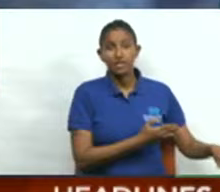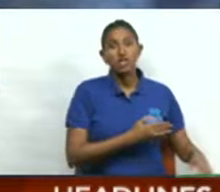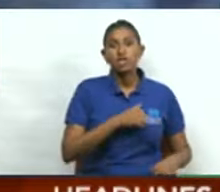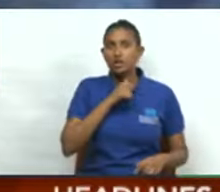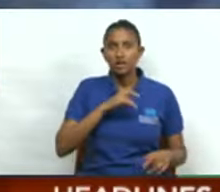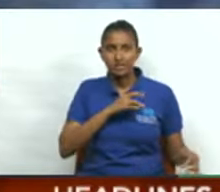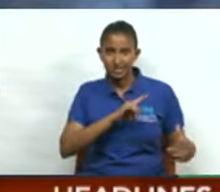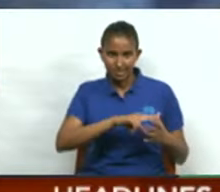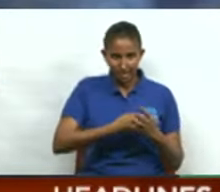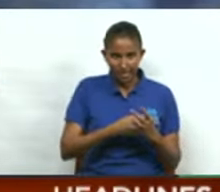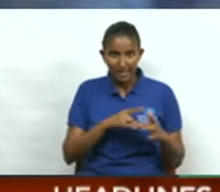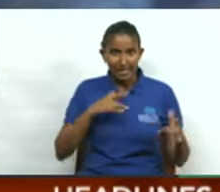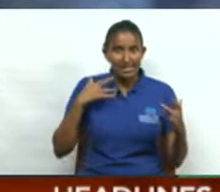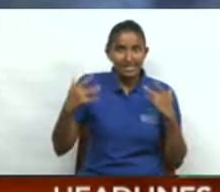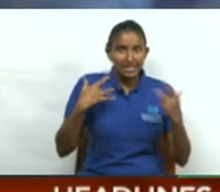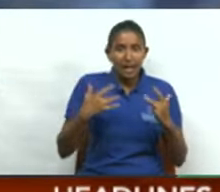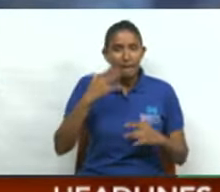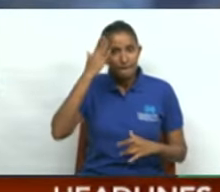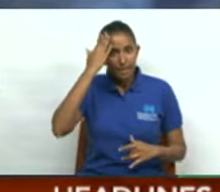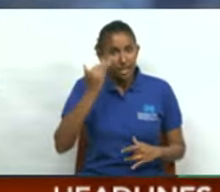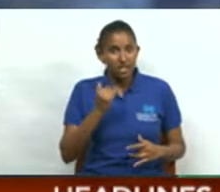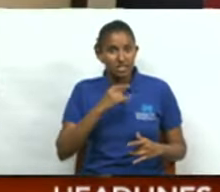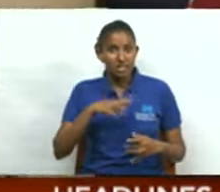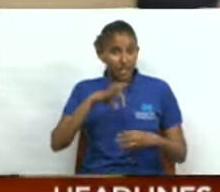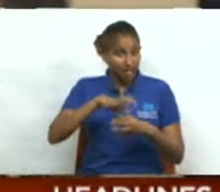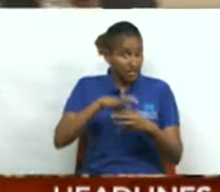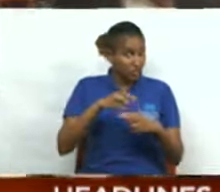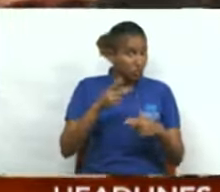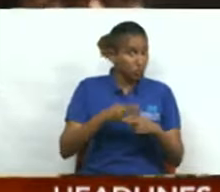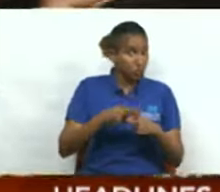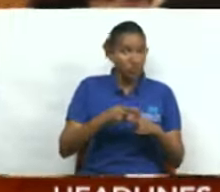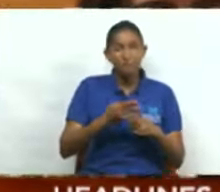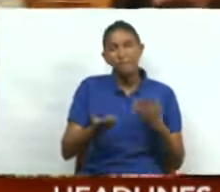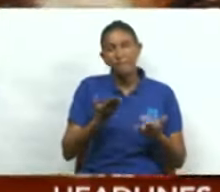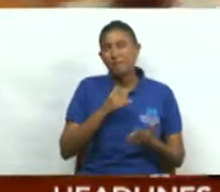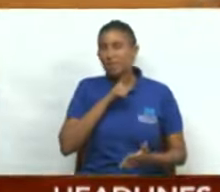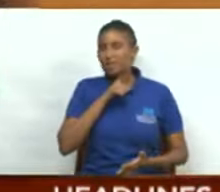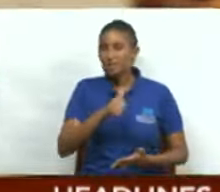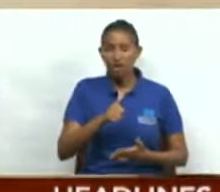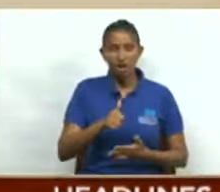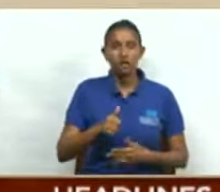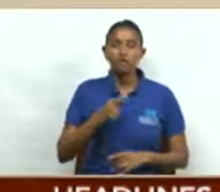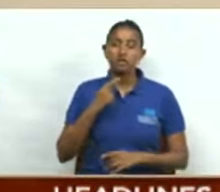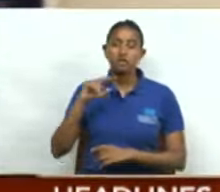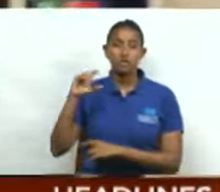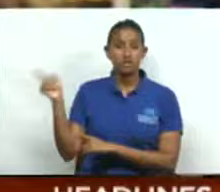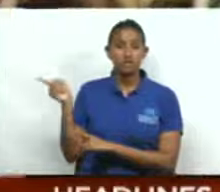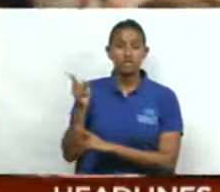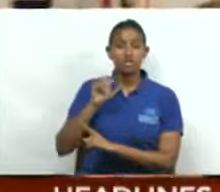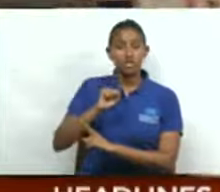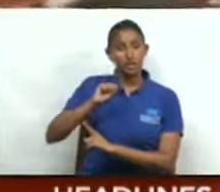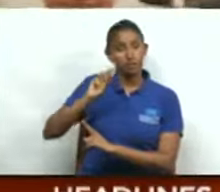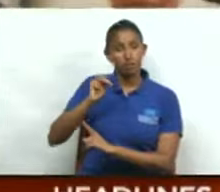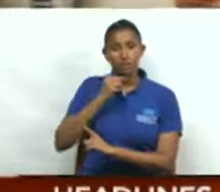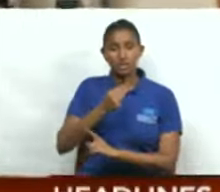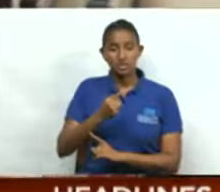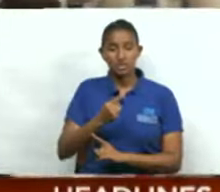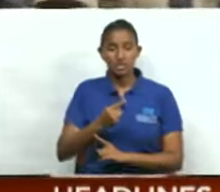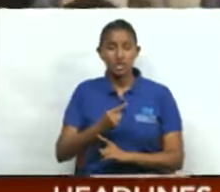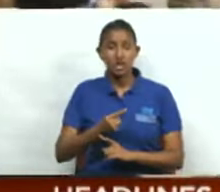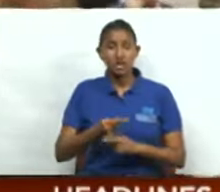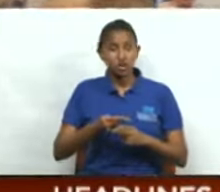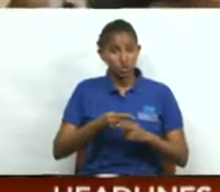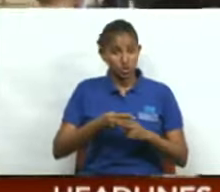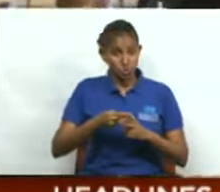because a general election may not be anytime soon. Speaking to CNC3 News today, Dr. Shane Mohammed says a snap election is out